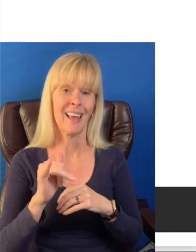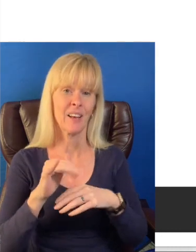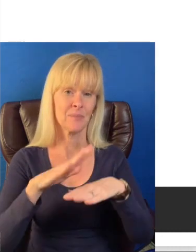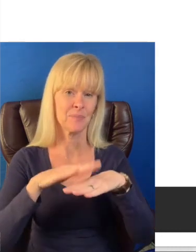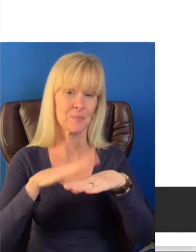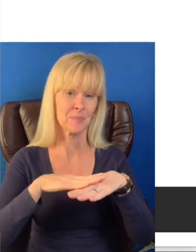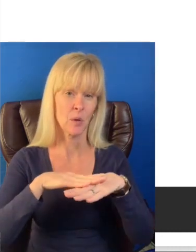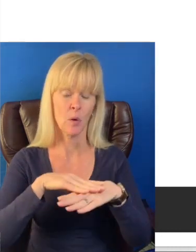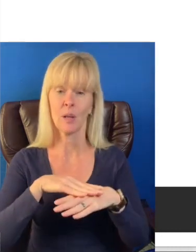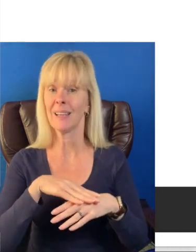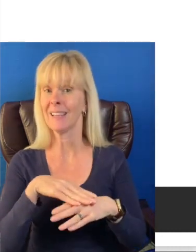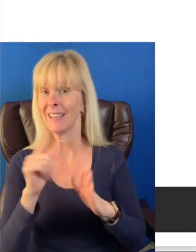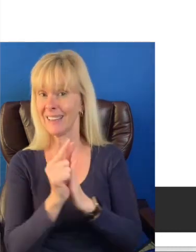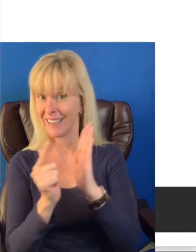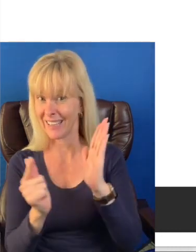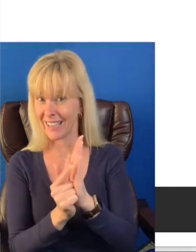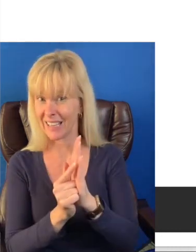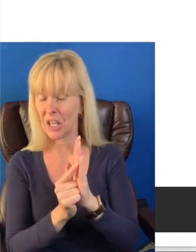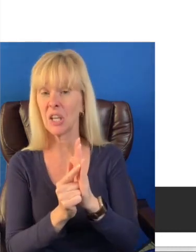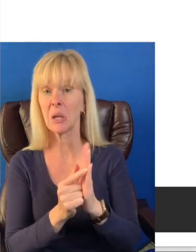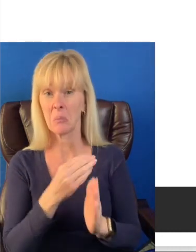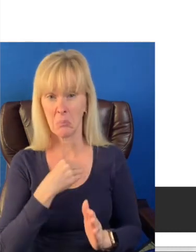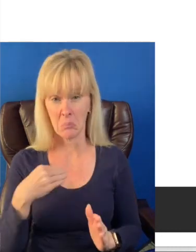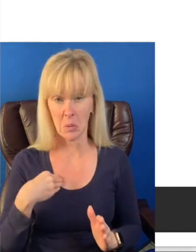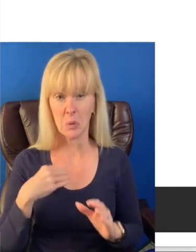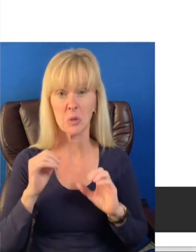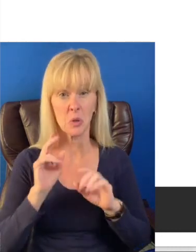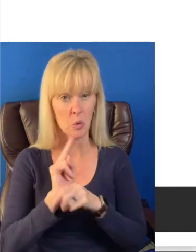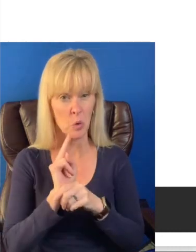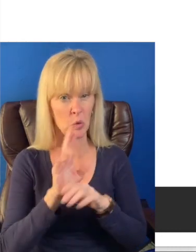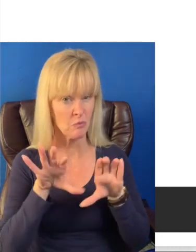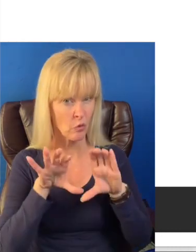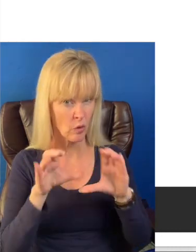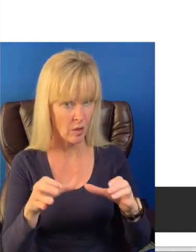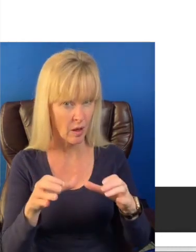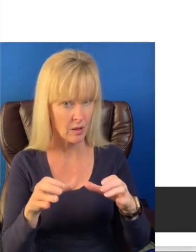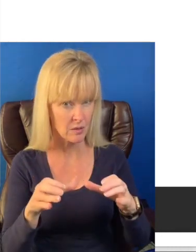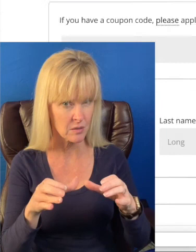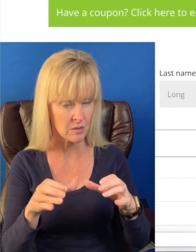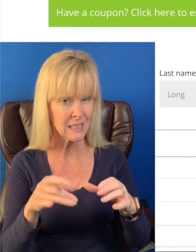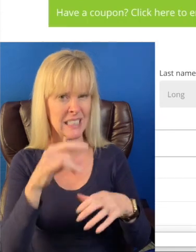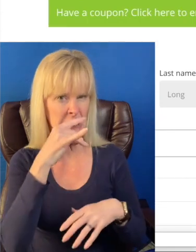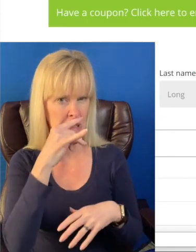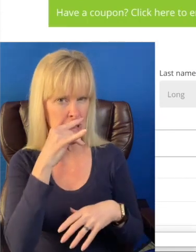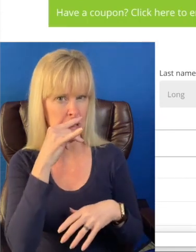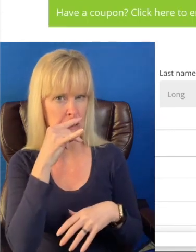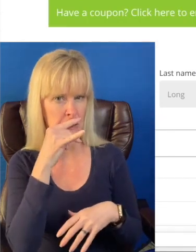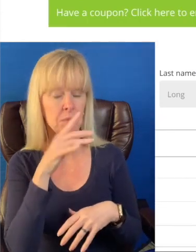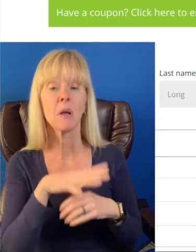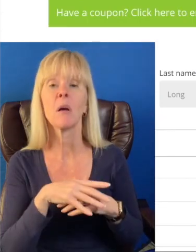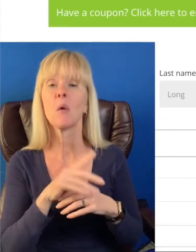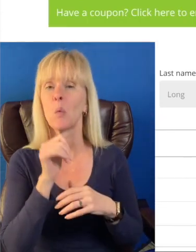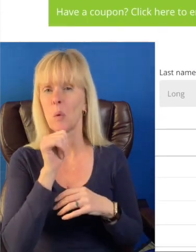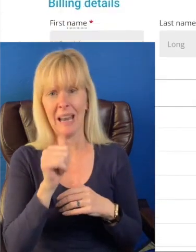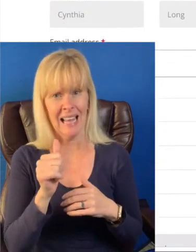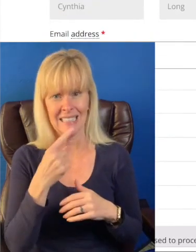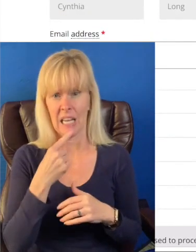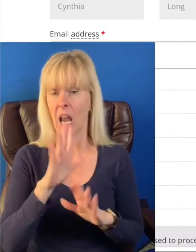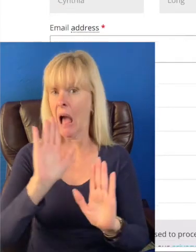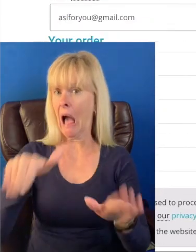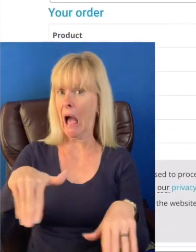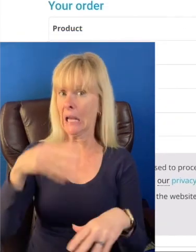bought the membership, you can use it for your class. It's not something where we are encouraging you to share it